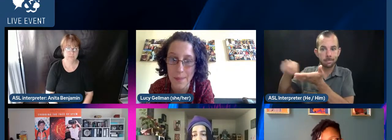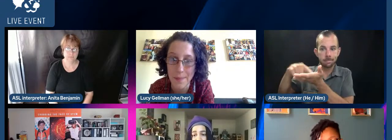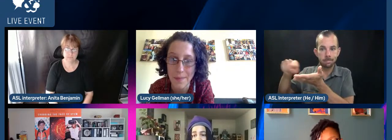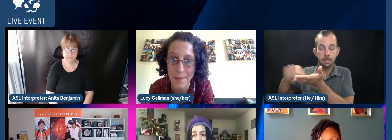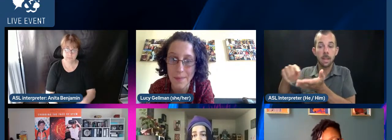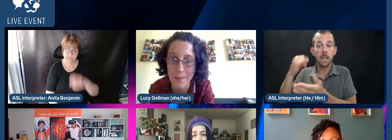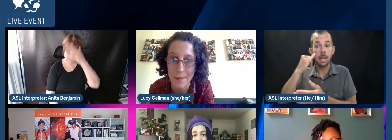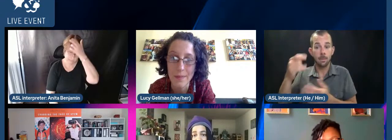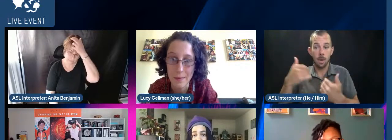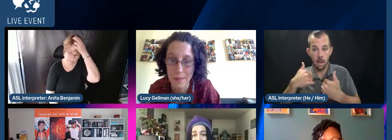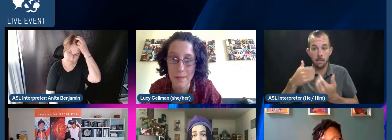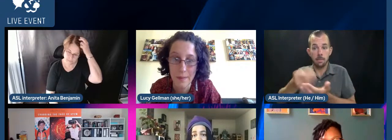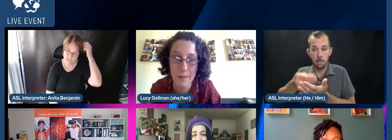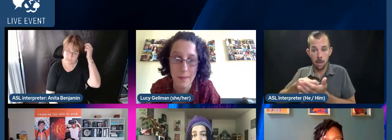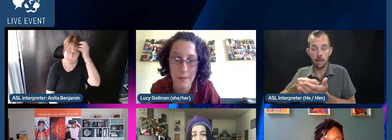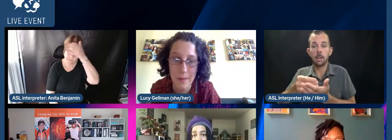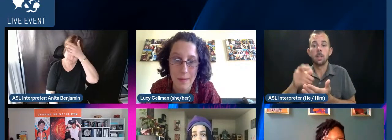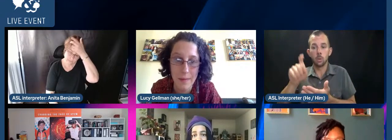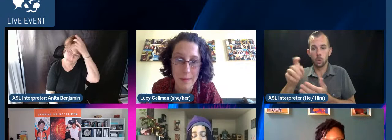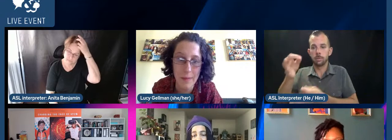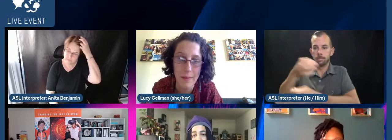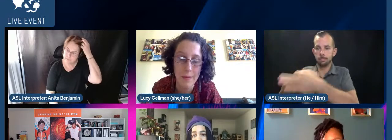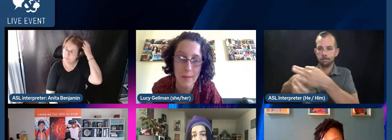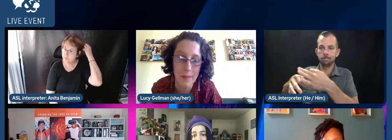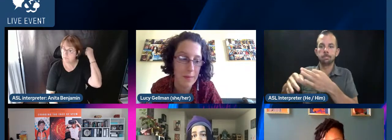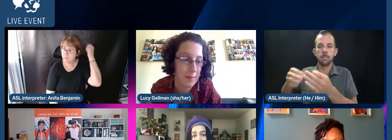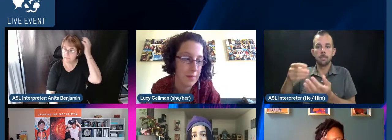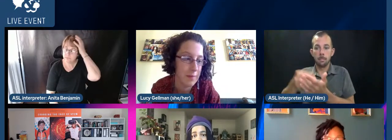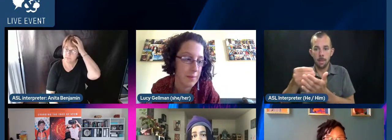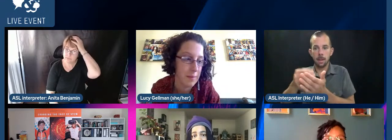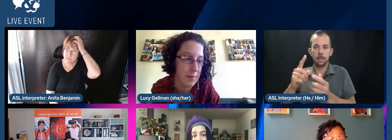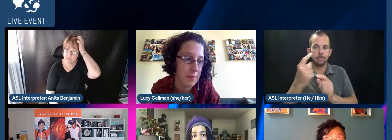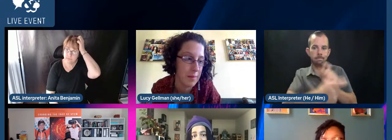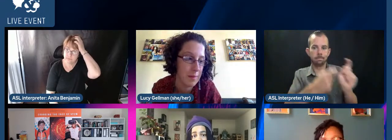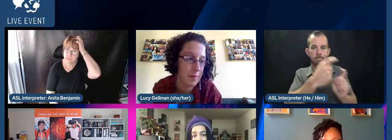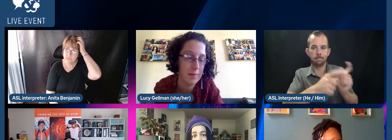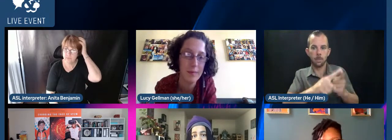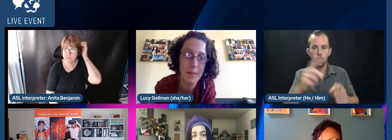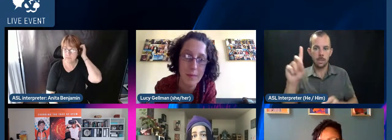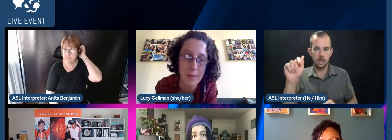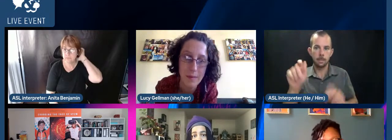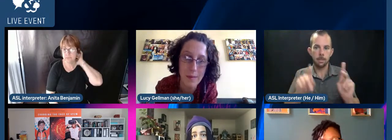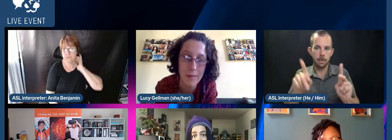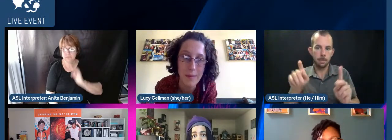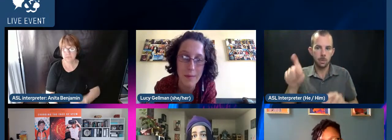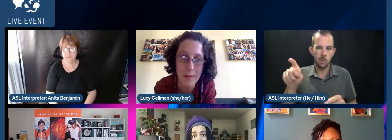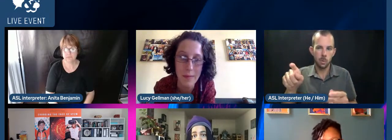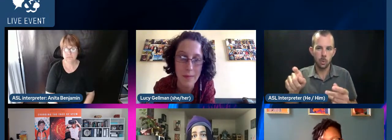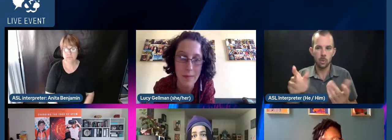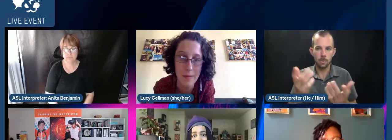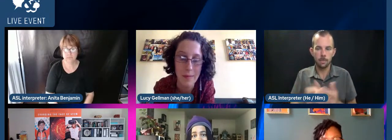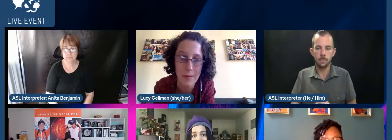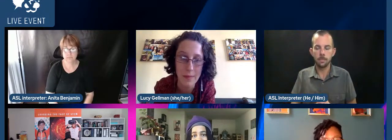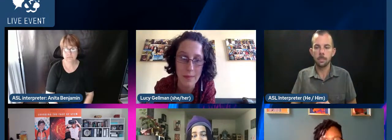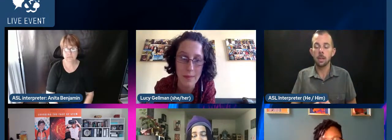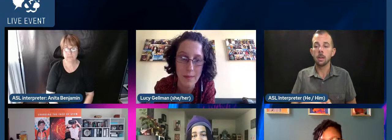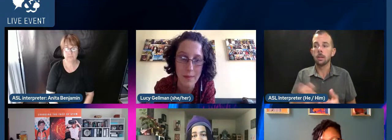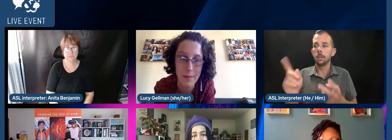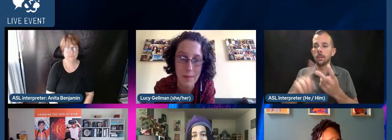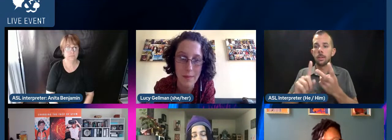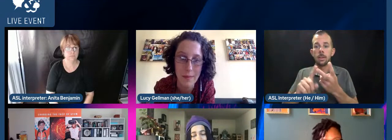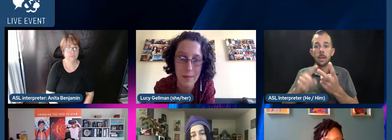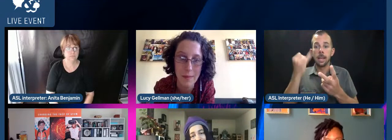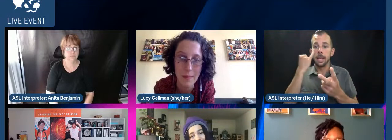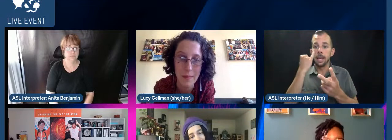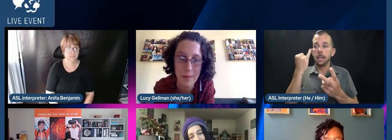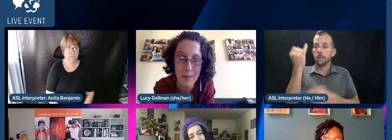the hands of individual disabled people. I think that it feels good to march, like, I guess, like march if there's like something that's going